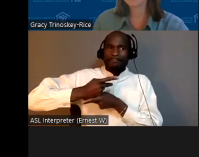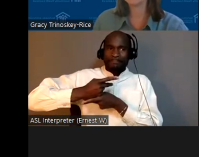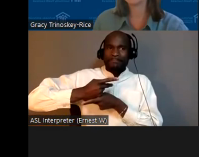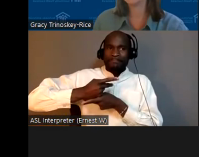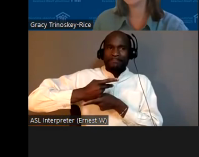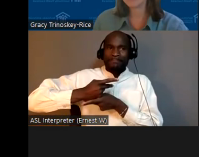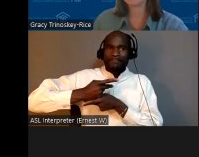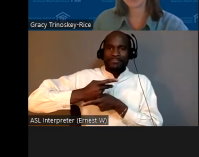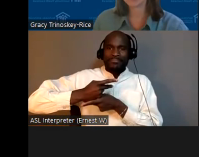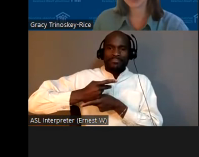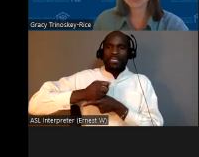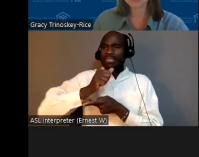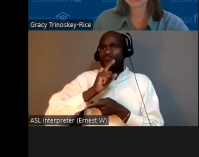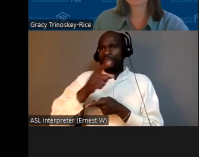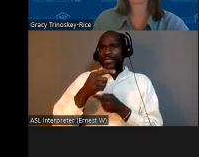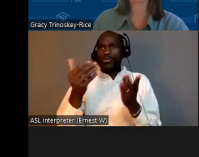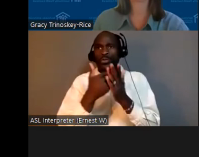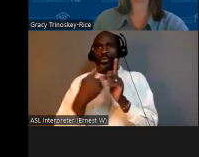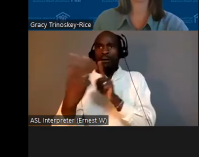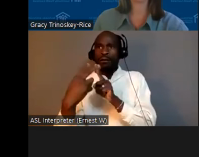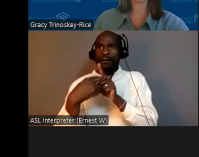rather than new applications.